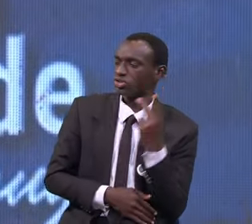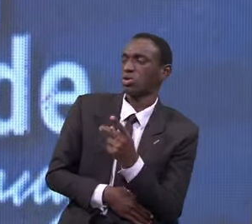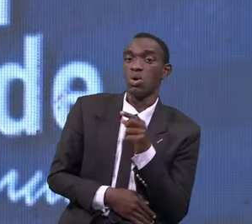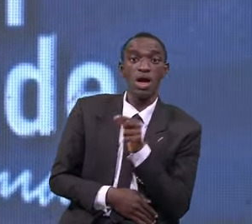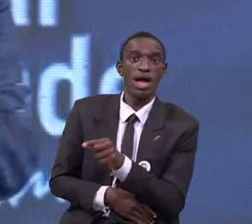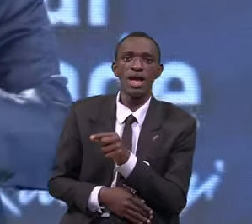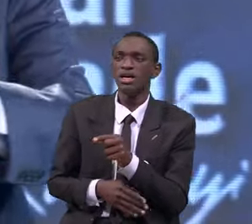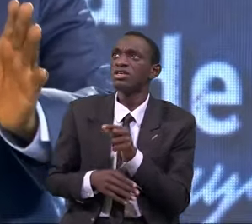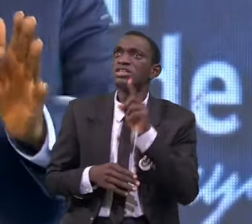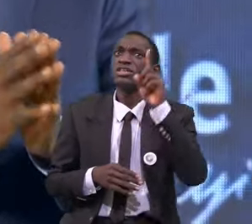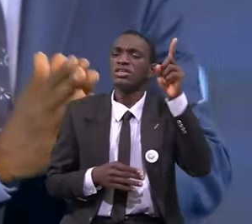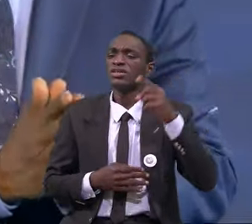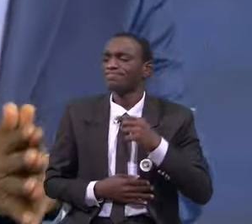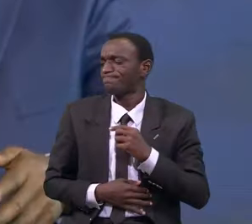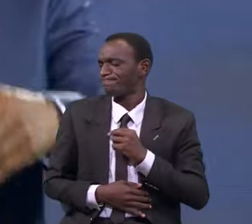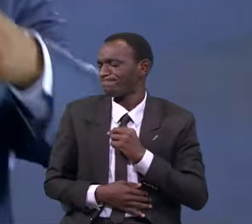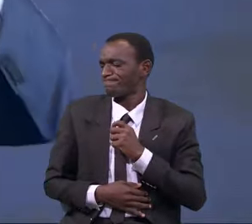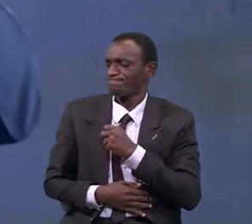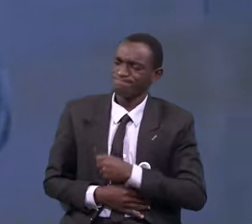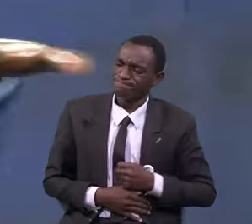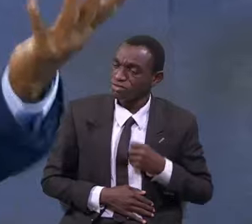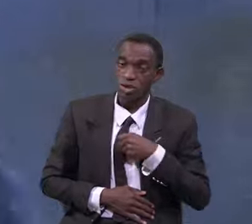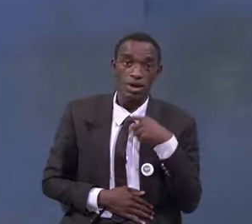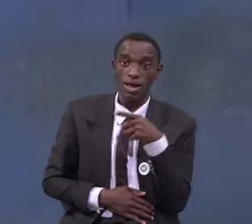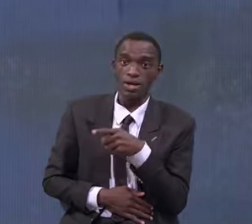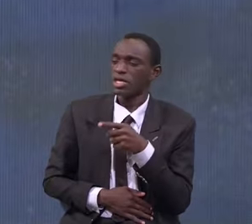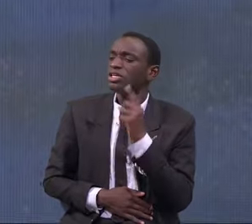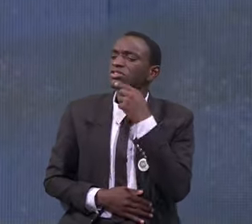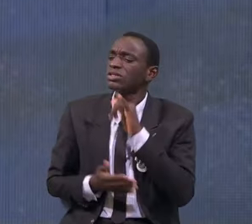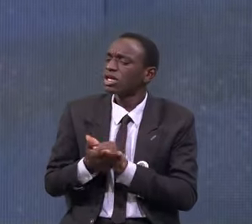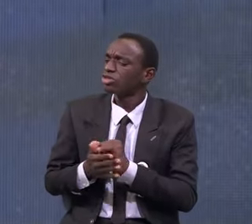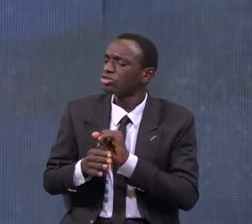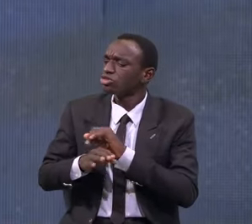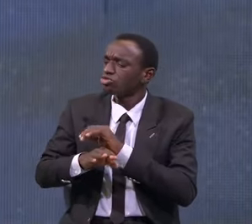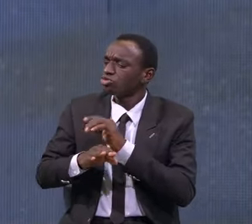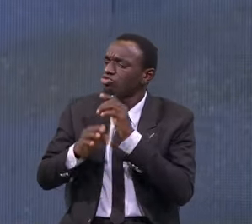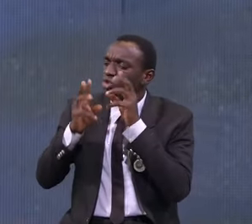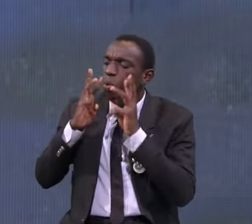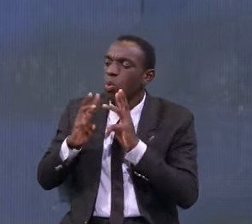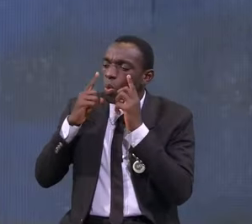on her and said unto her, weep not.